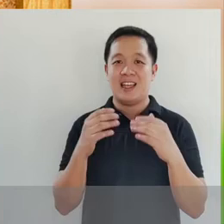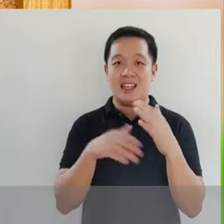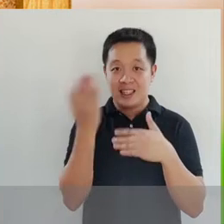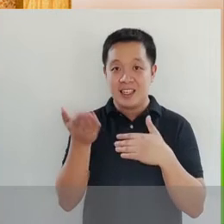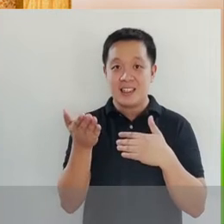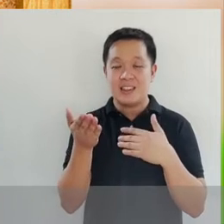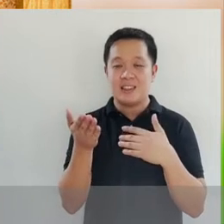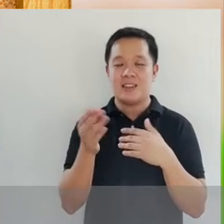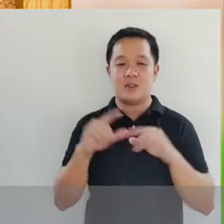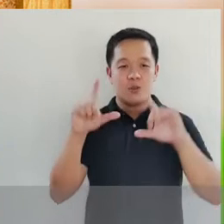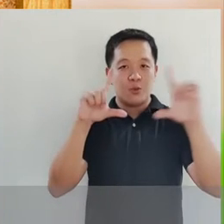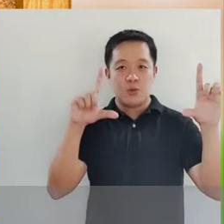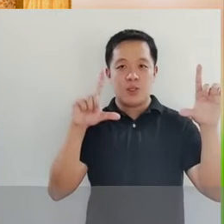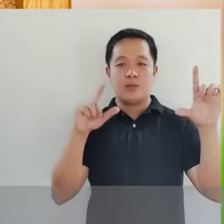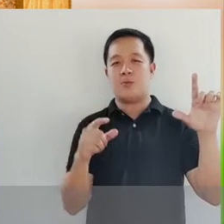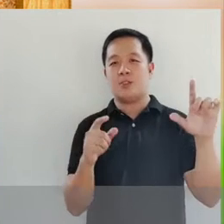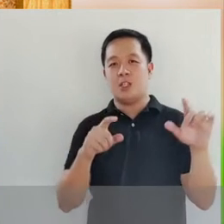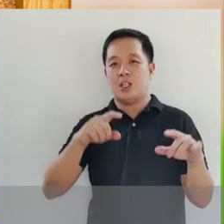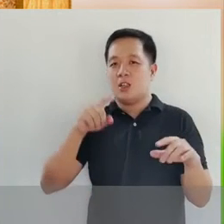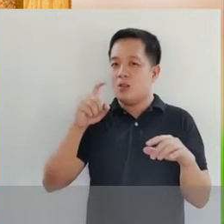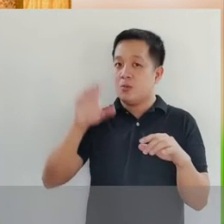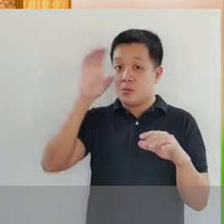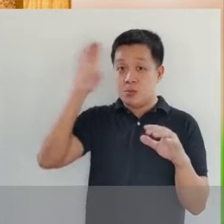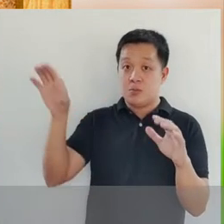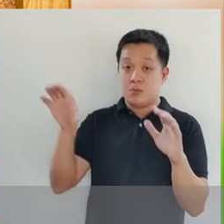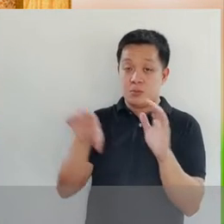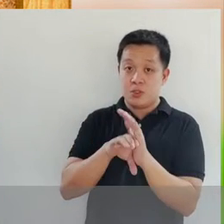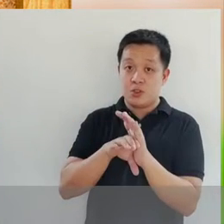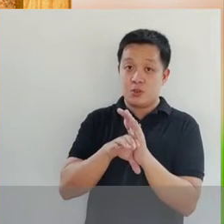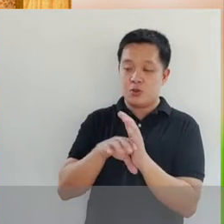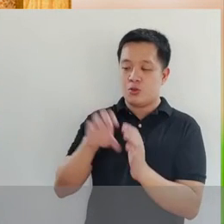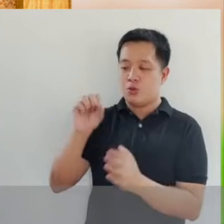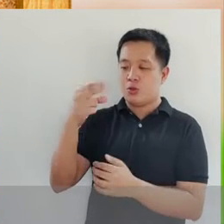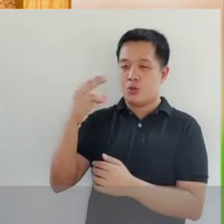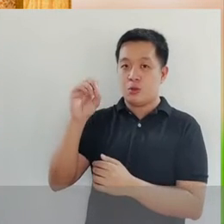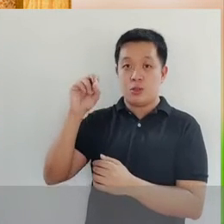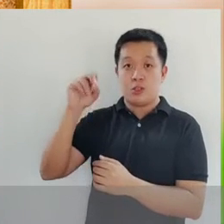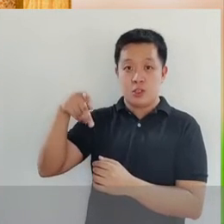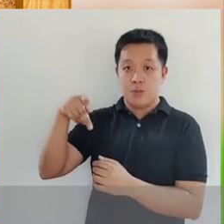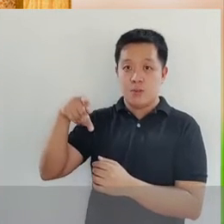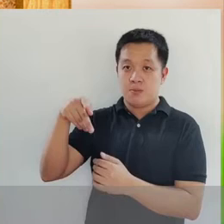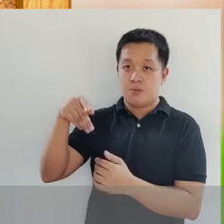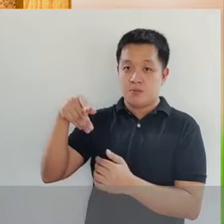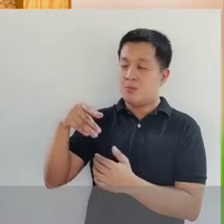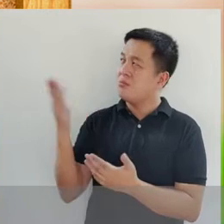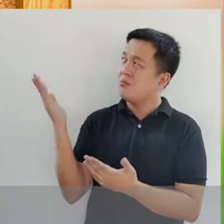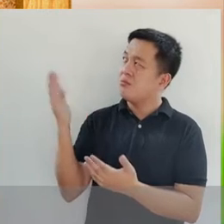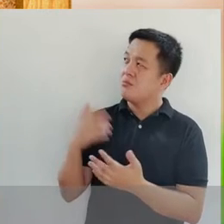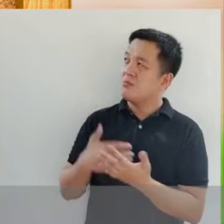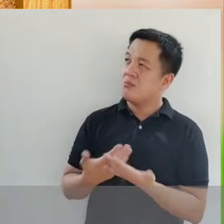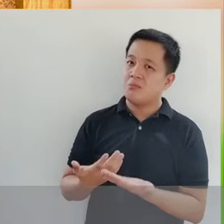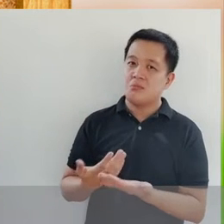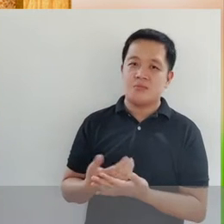For the next frame, we need a picture of a shop.